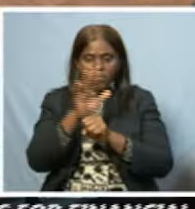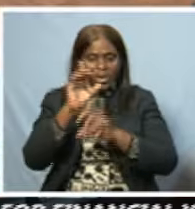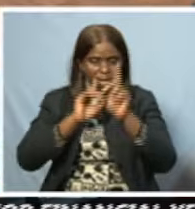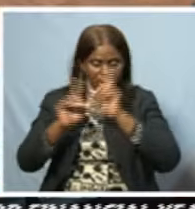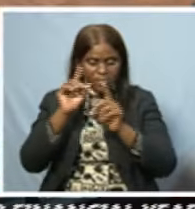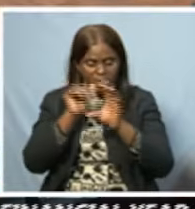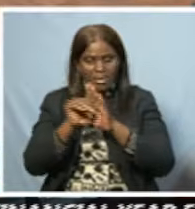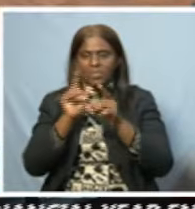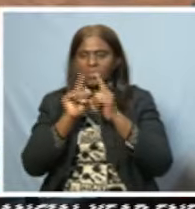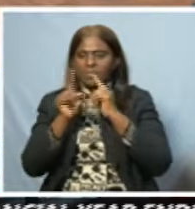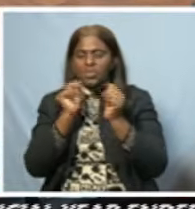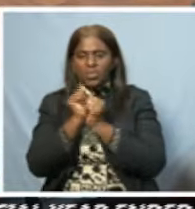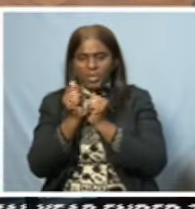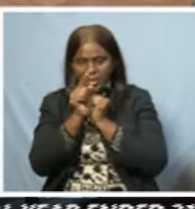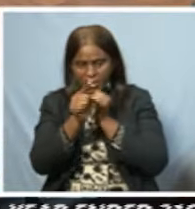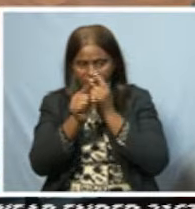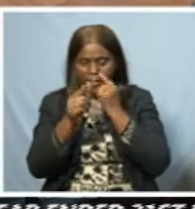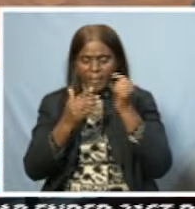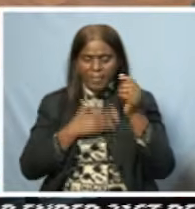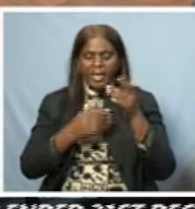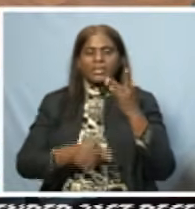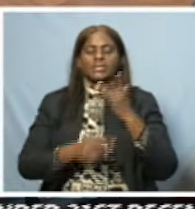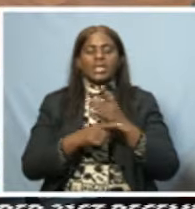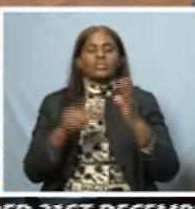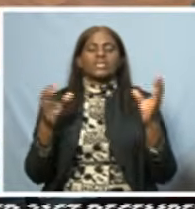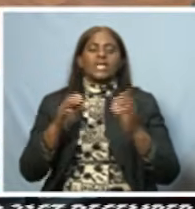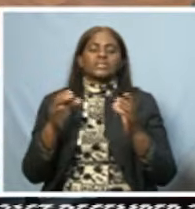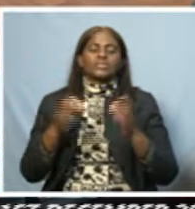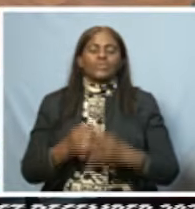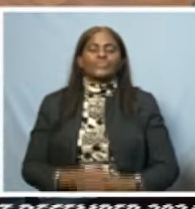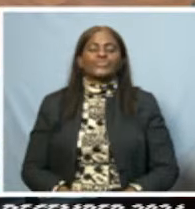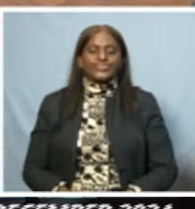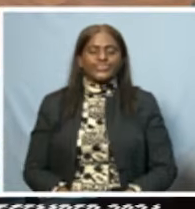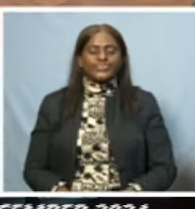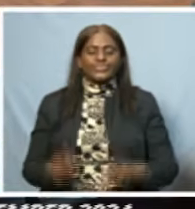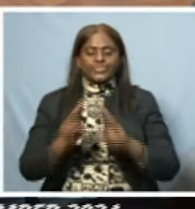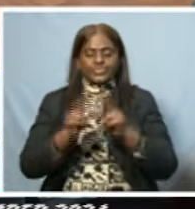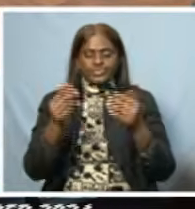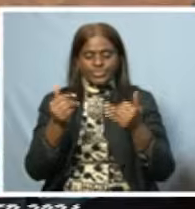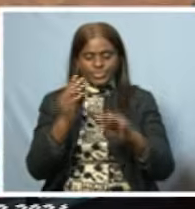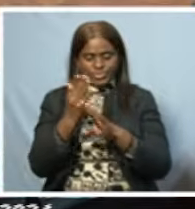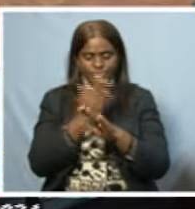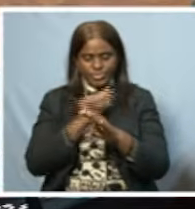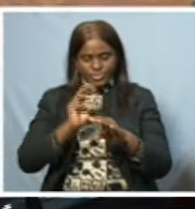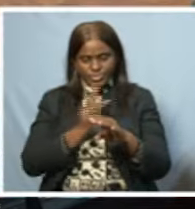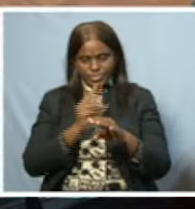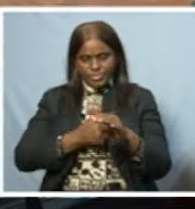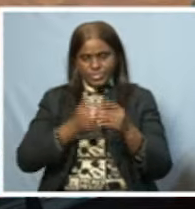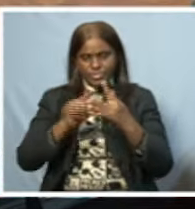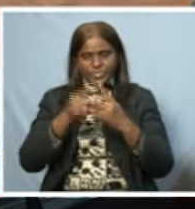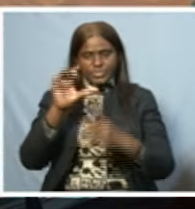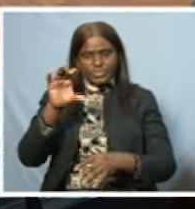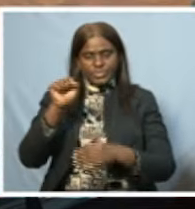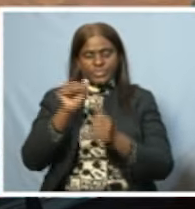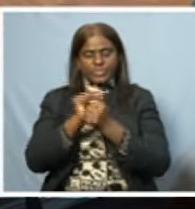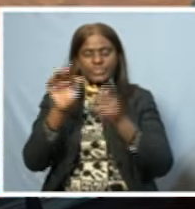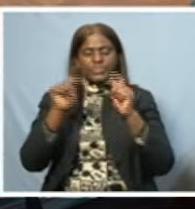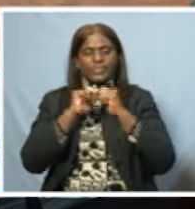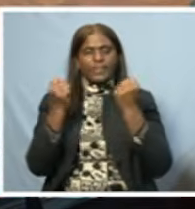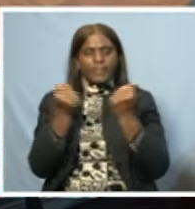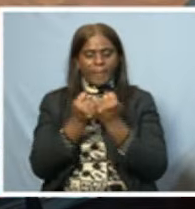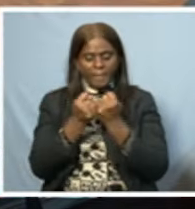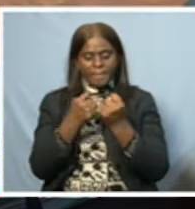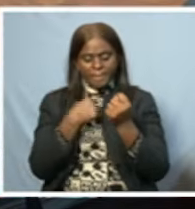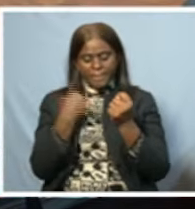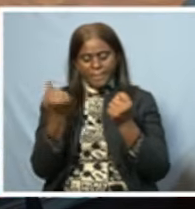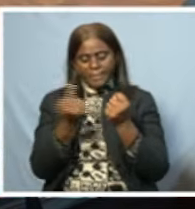in interacting with my town council. So now, before we begin, CS and your team, I